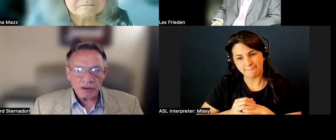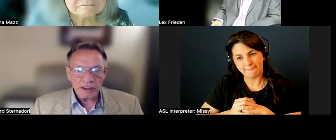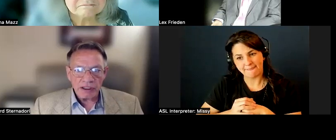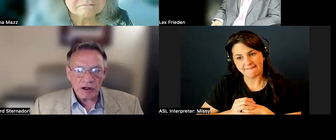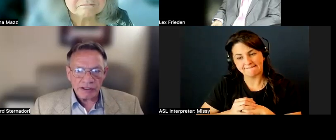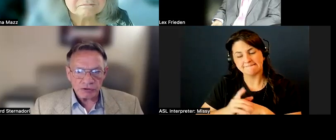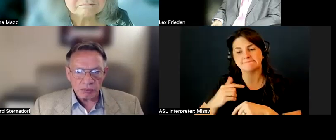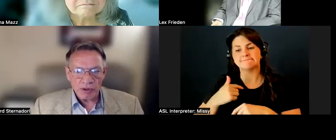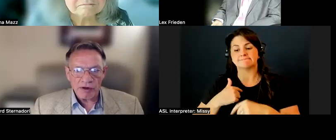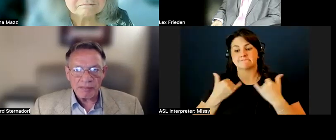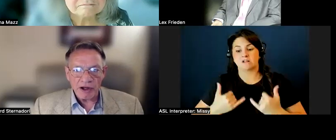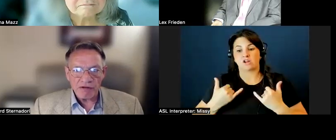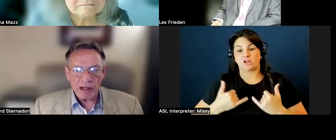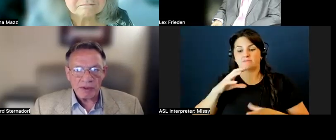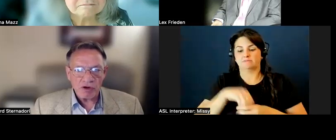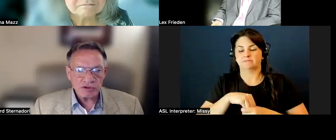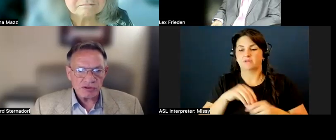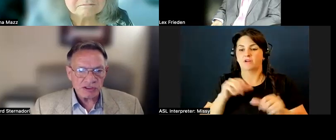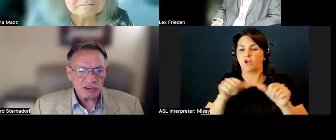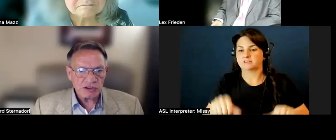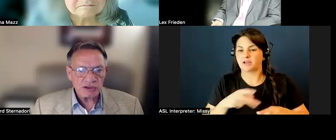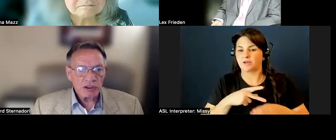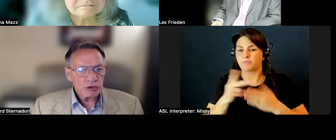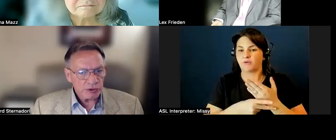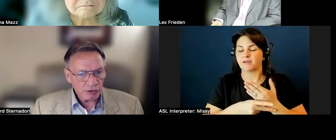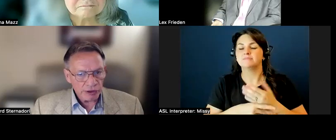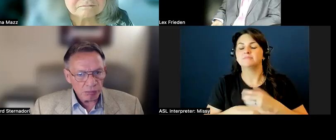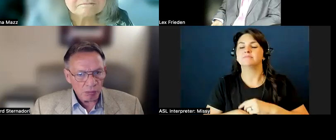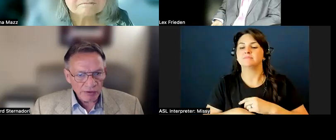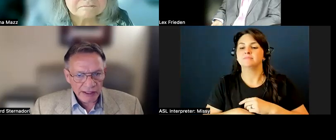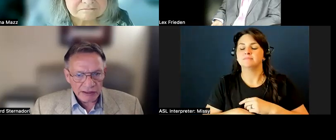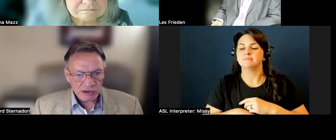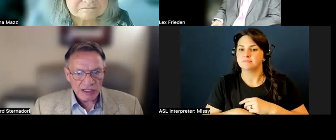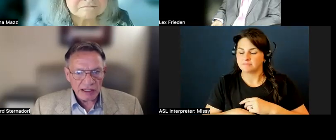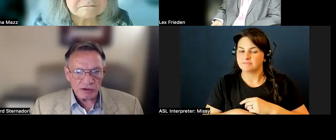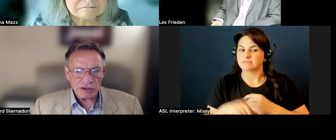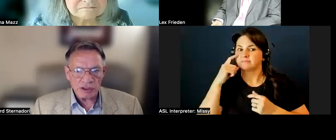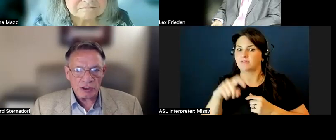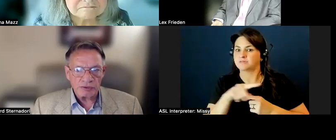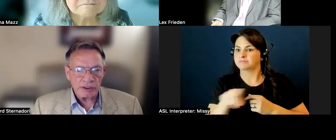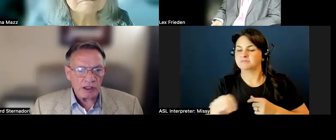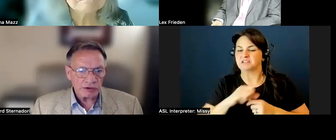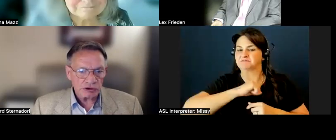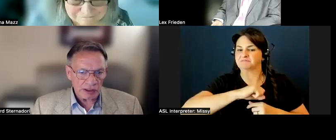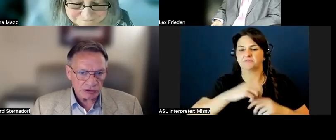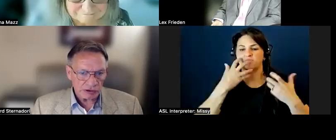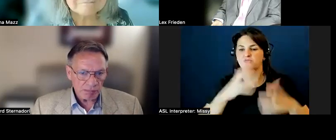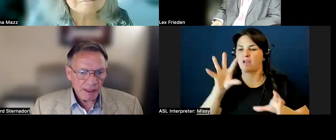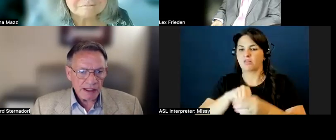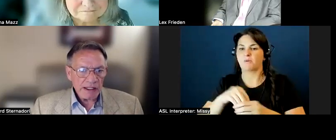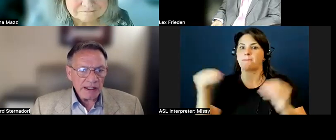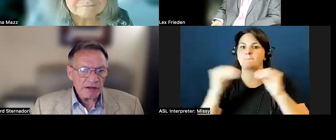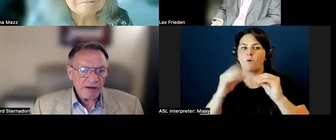I'm currently in an architectural program, and I often come across resistance to including more than the standards in the code in our